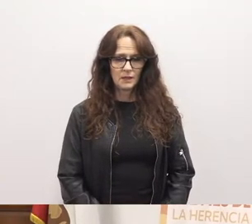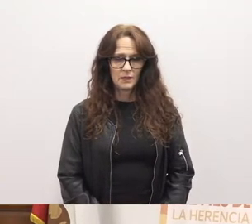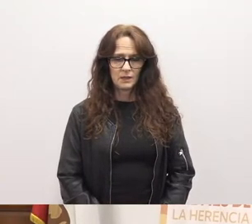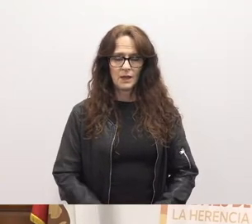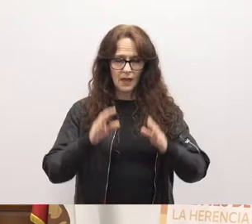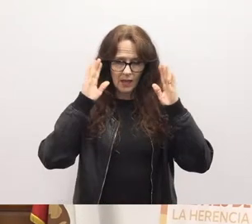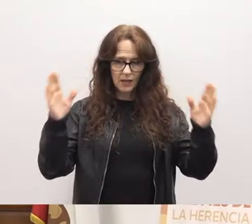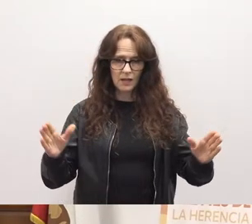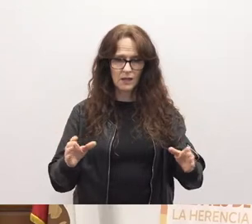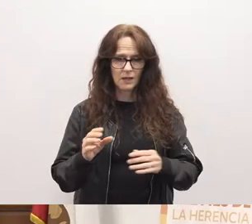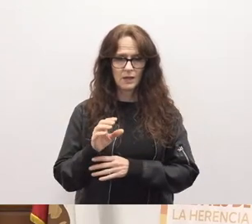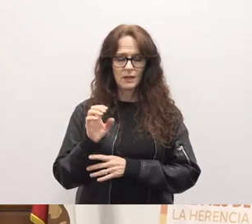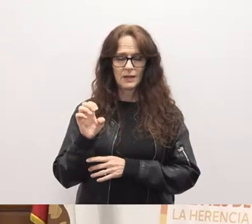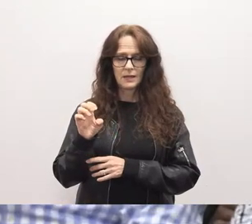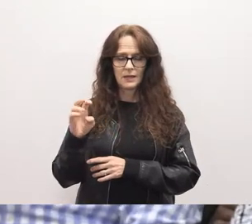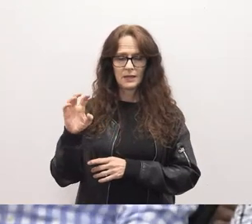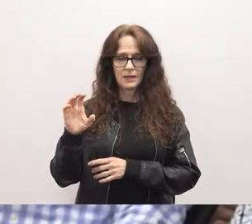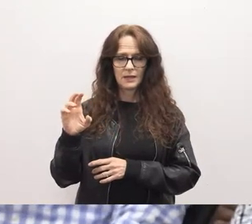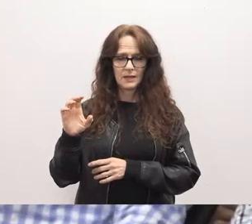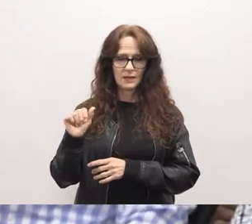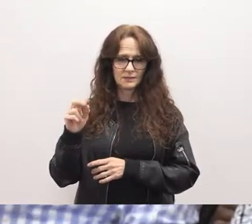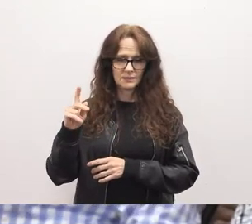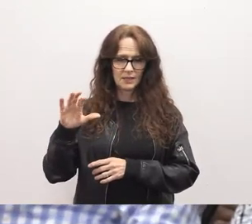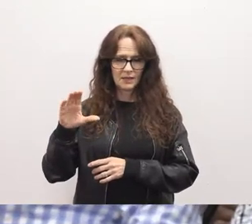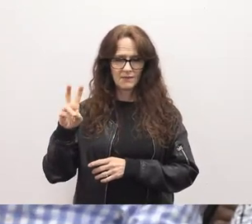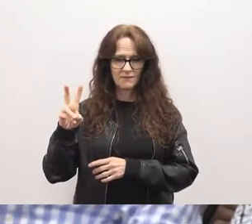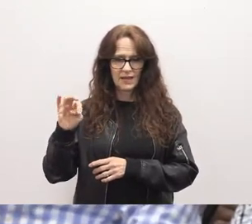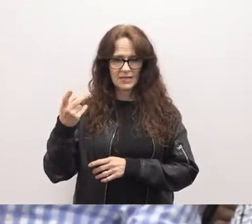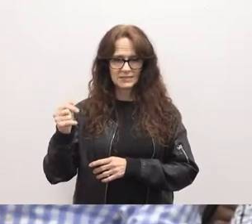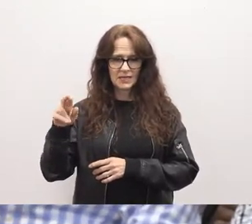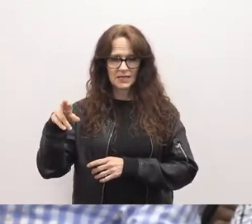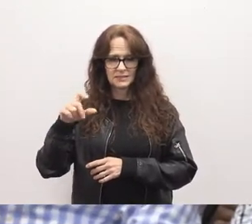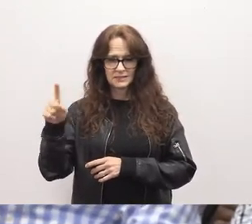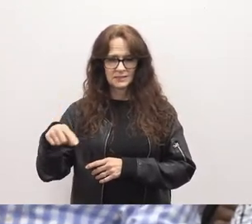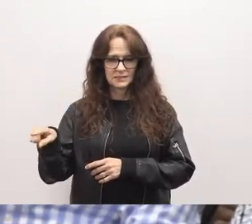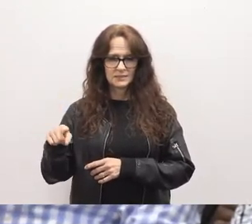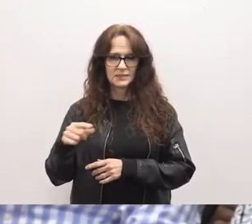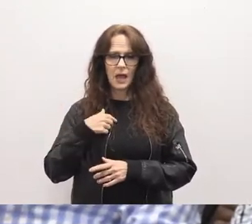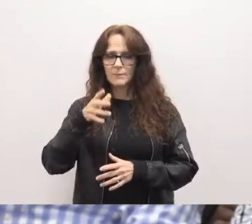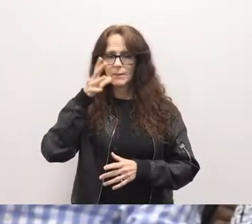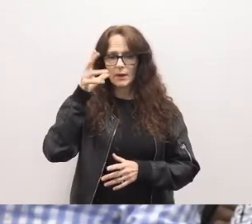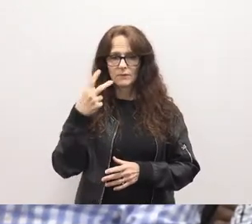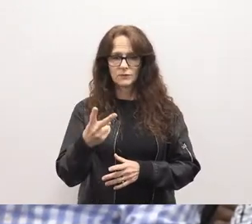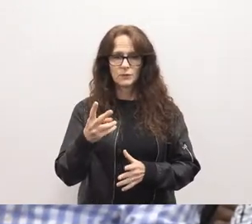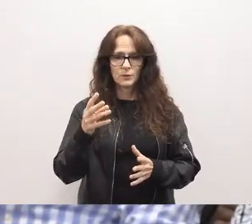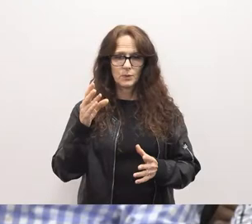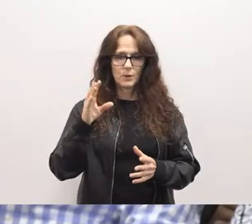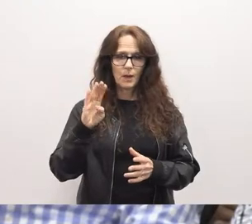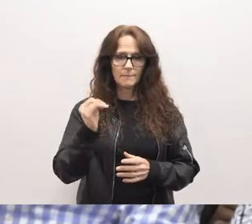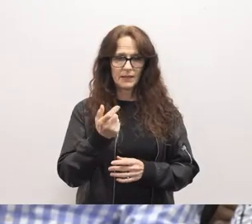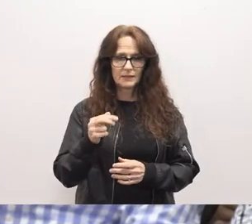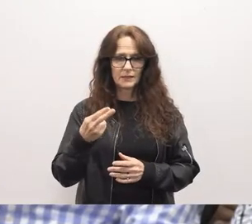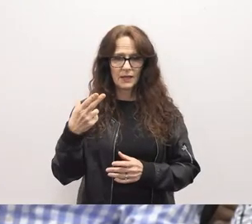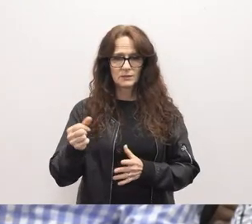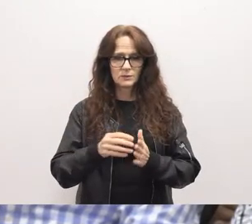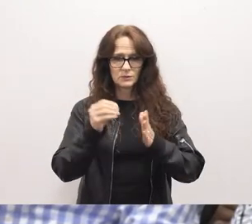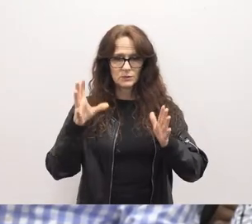Hello, I'm Nisa Velasquez, and I'm the parent of two Milliken High School students. The incident is with my